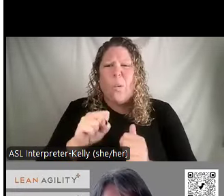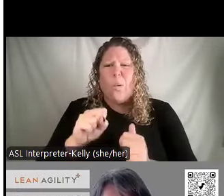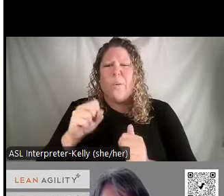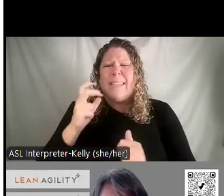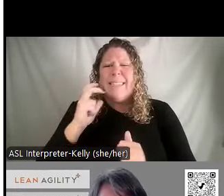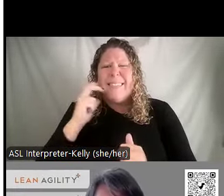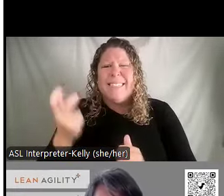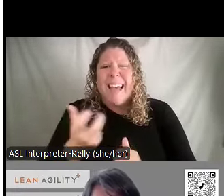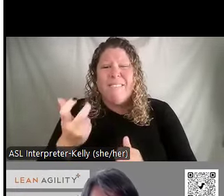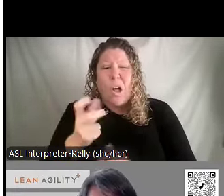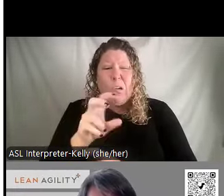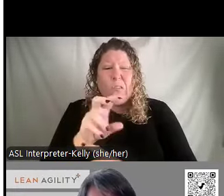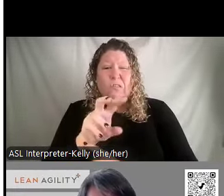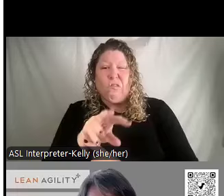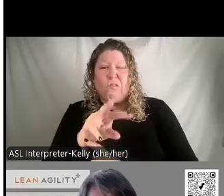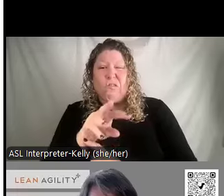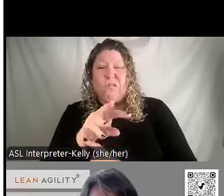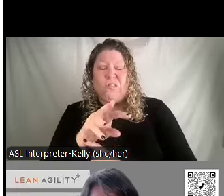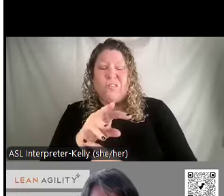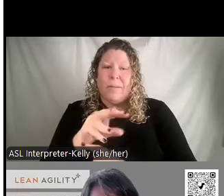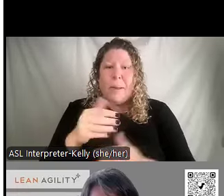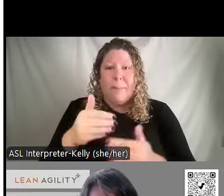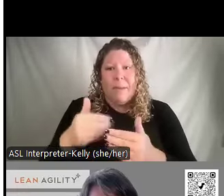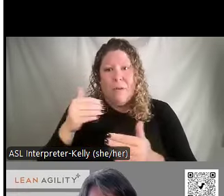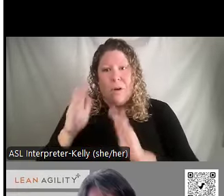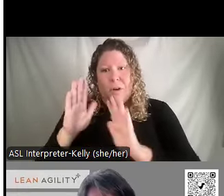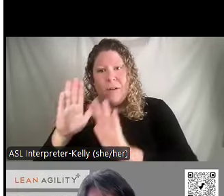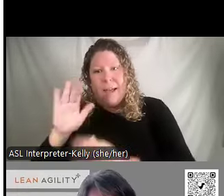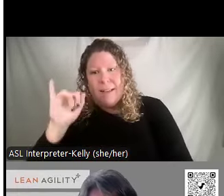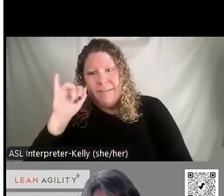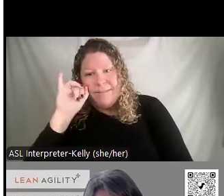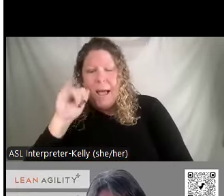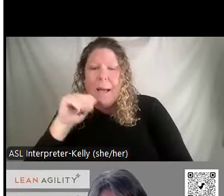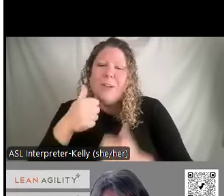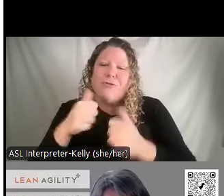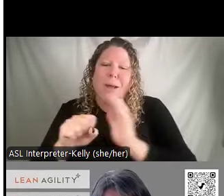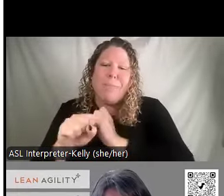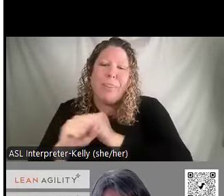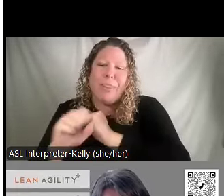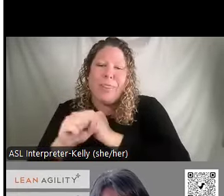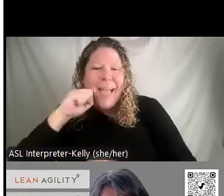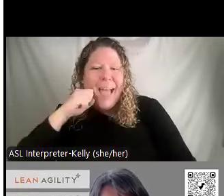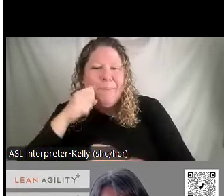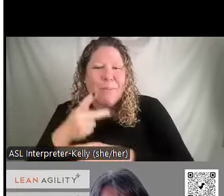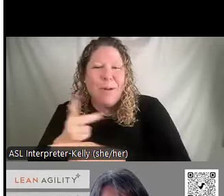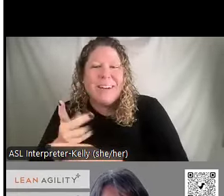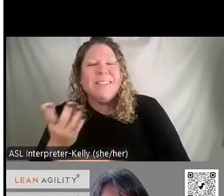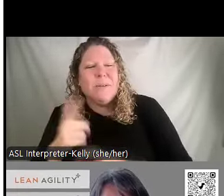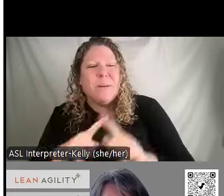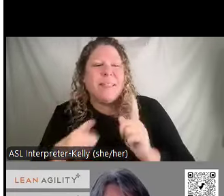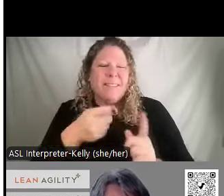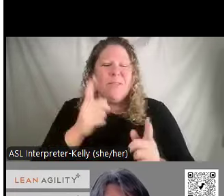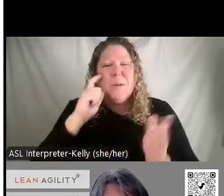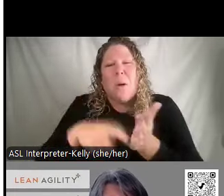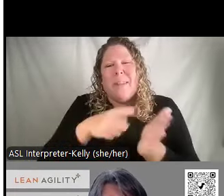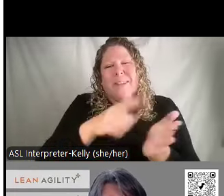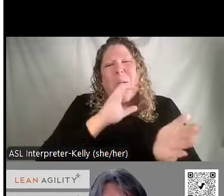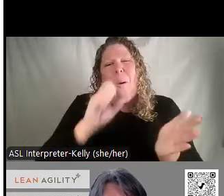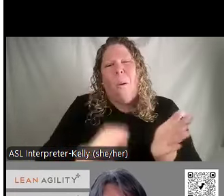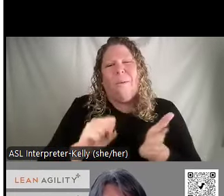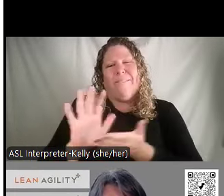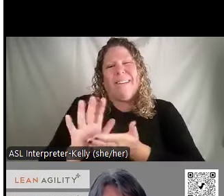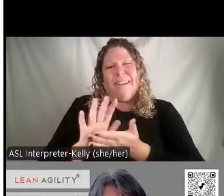well before those great Apple cameras. Not that I'm doing a plug for Apple, but you're going to see it's kind of dated. But it's really cool to